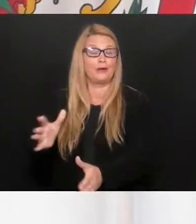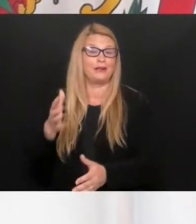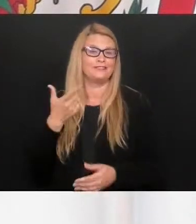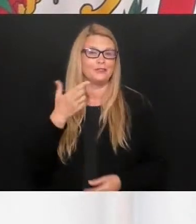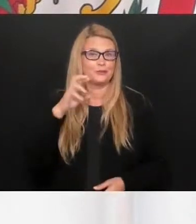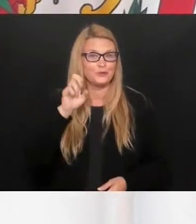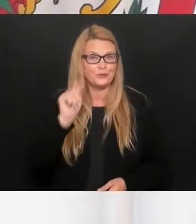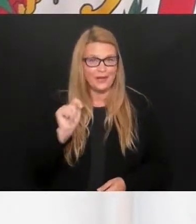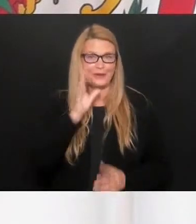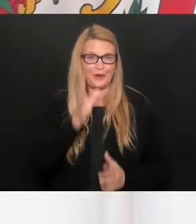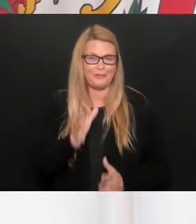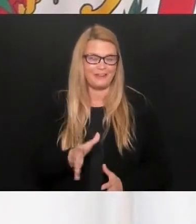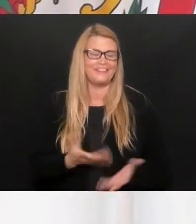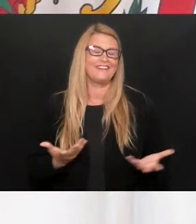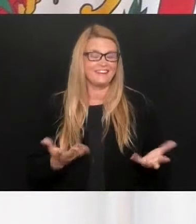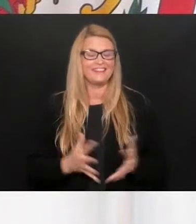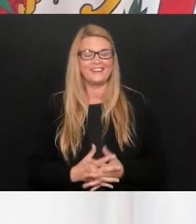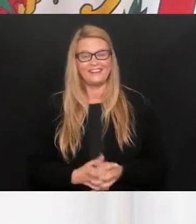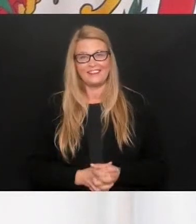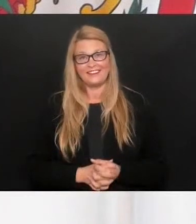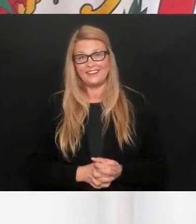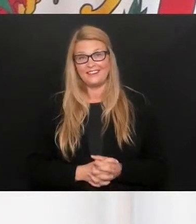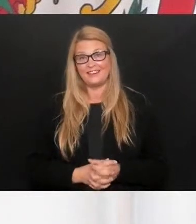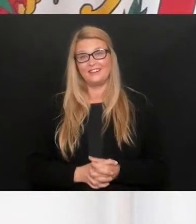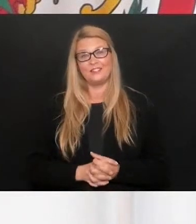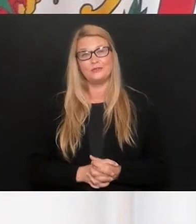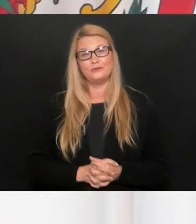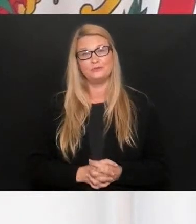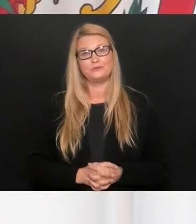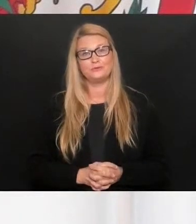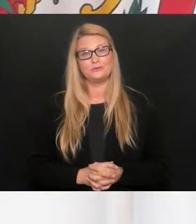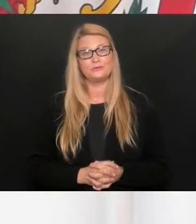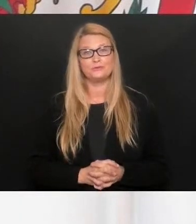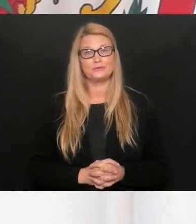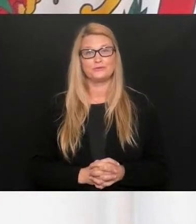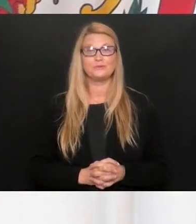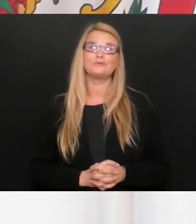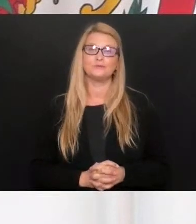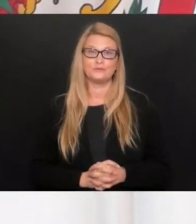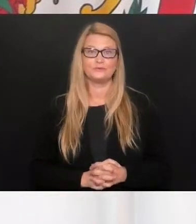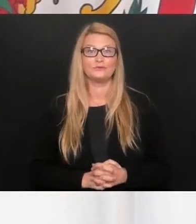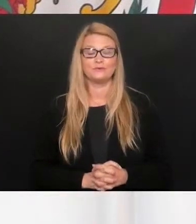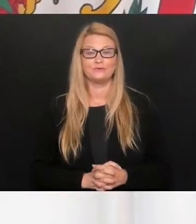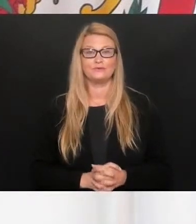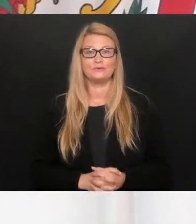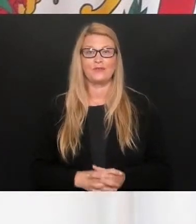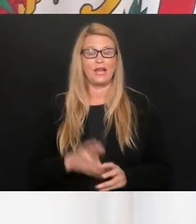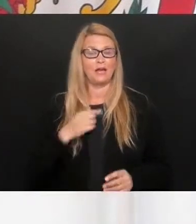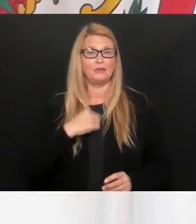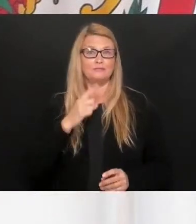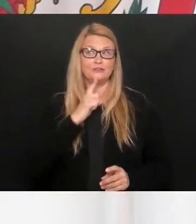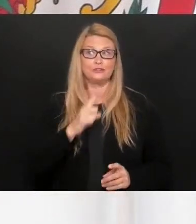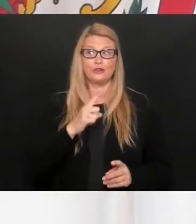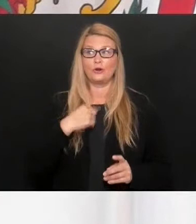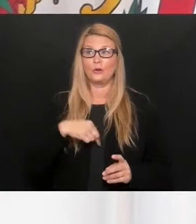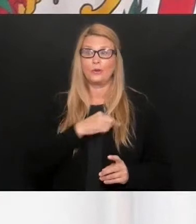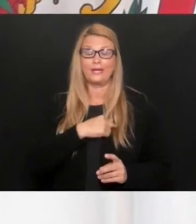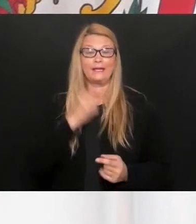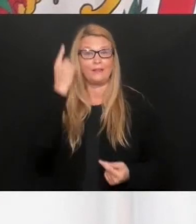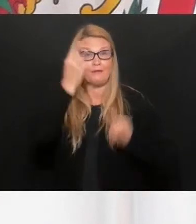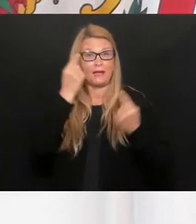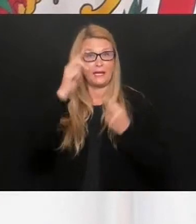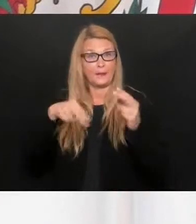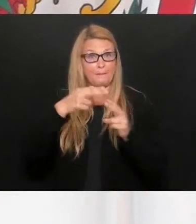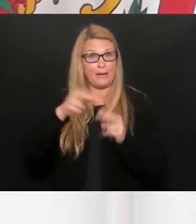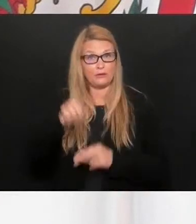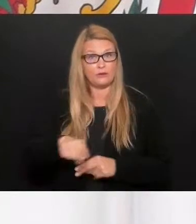so with all that being said, you know, I'm sure that we were prayerful in thinking about those folks.